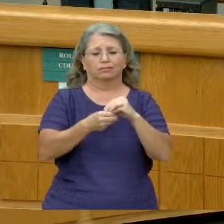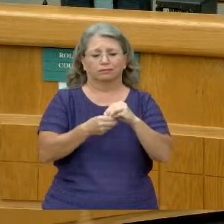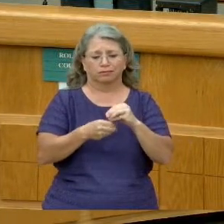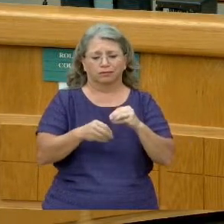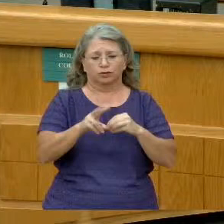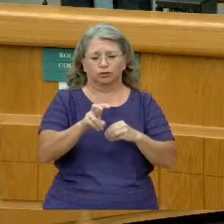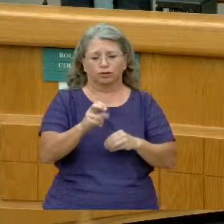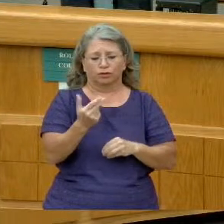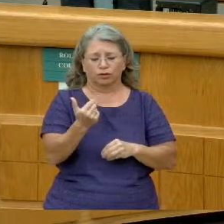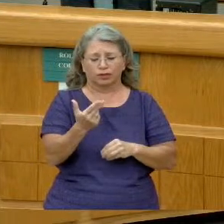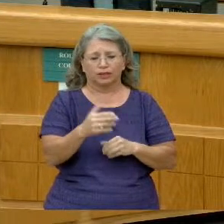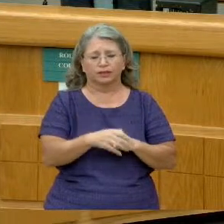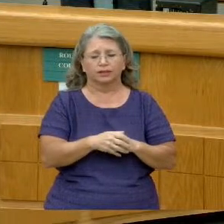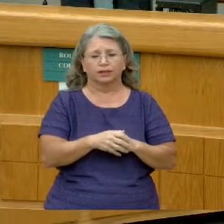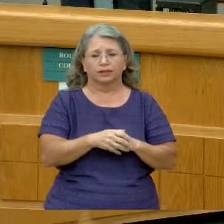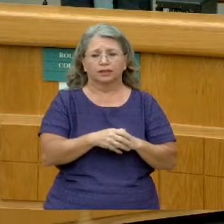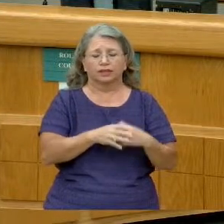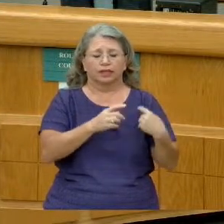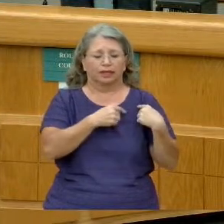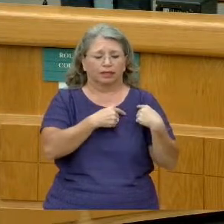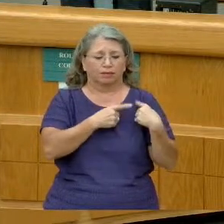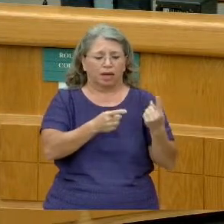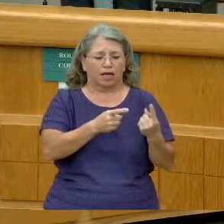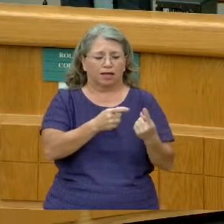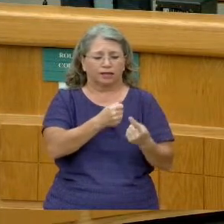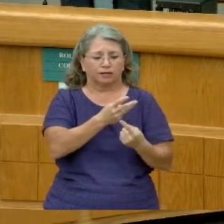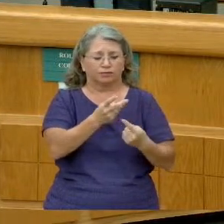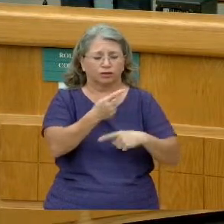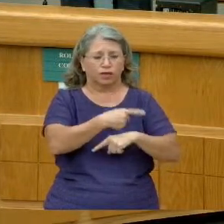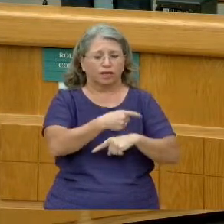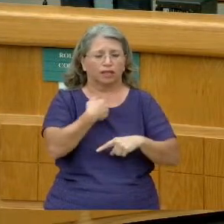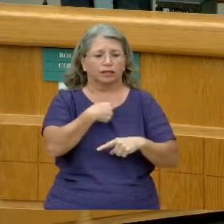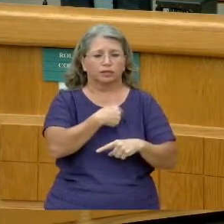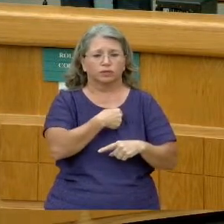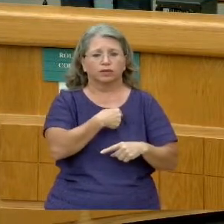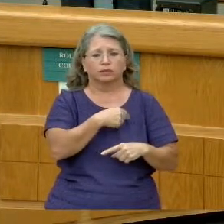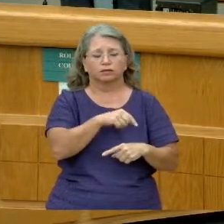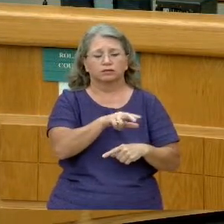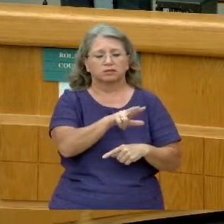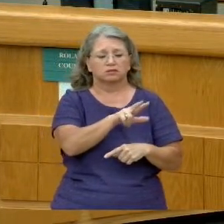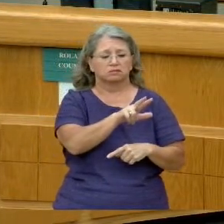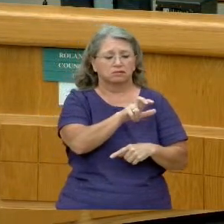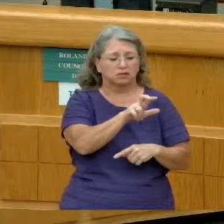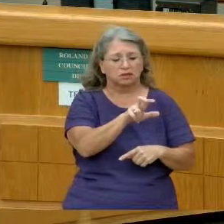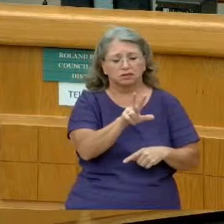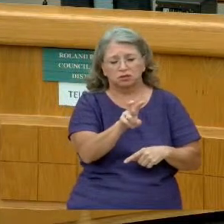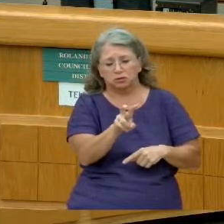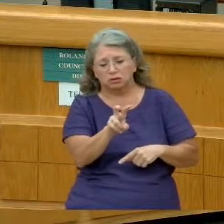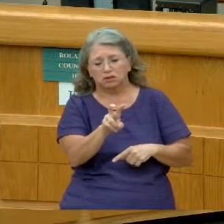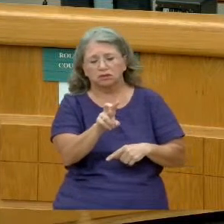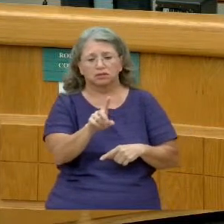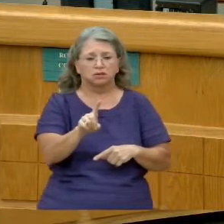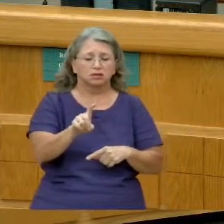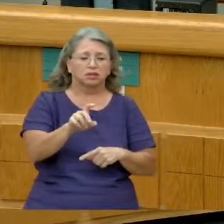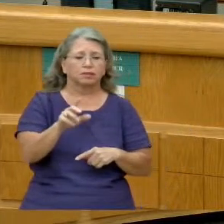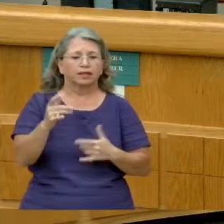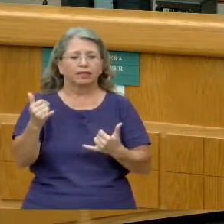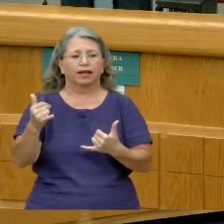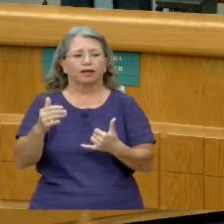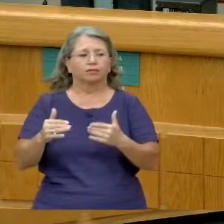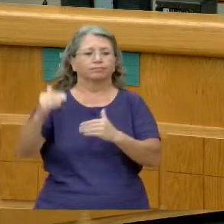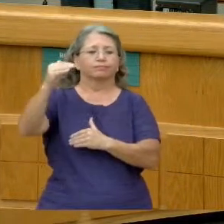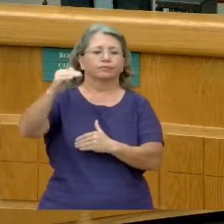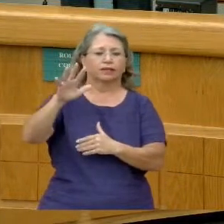running. We had been in the threes and the twos and in the ones, but we're back to that 500 number